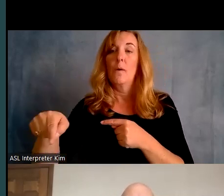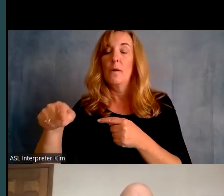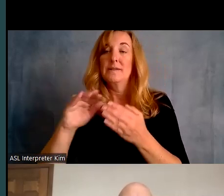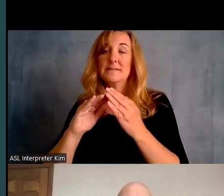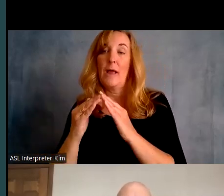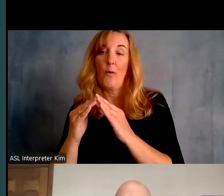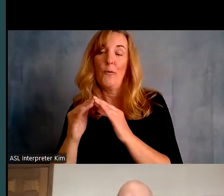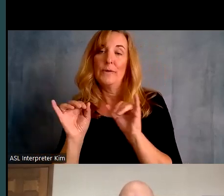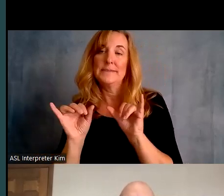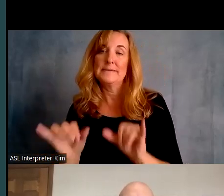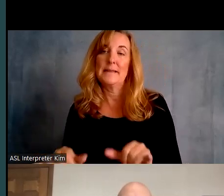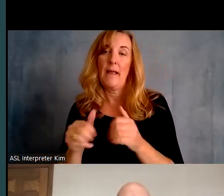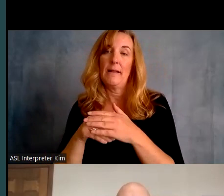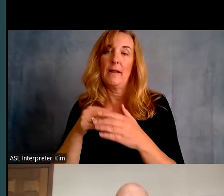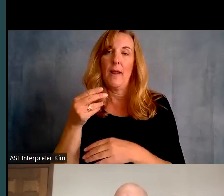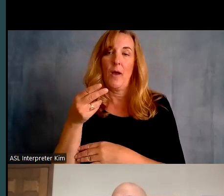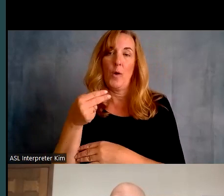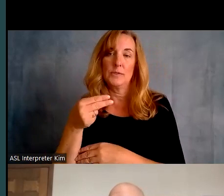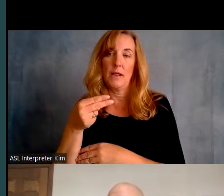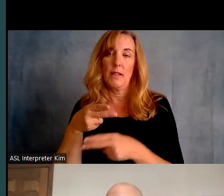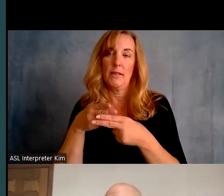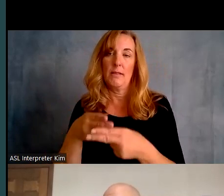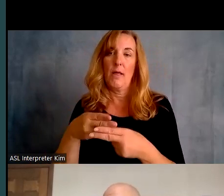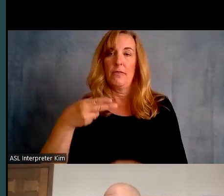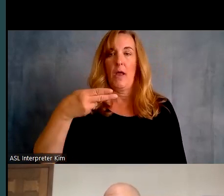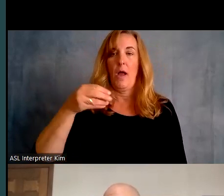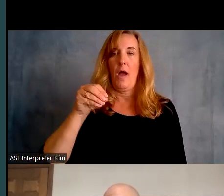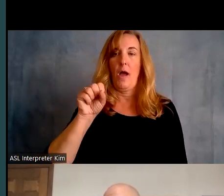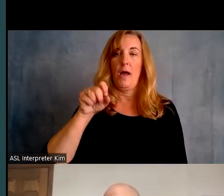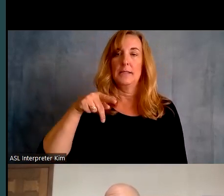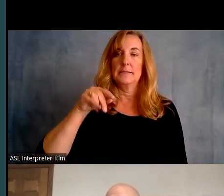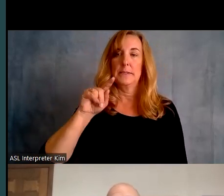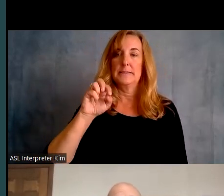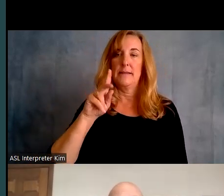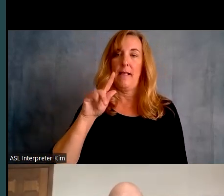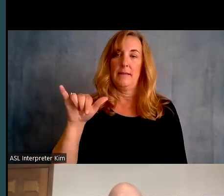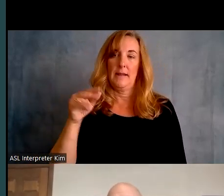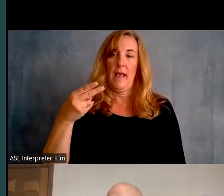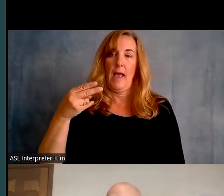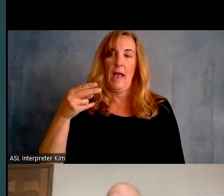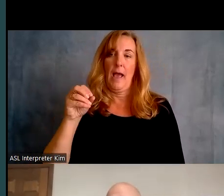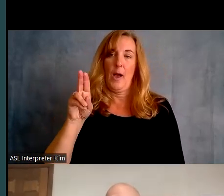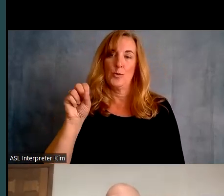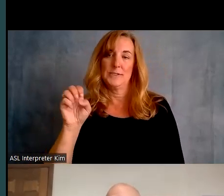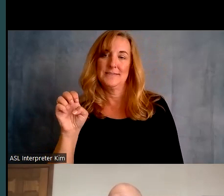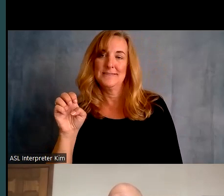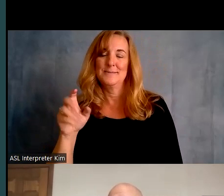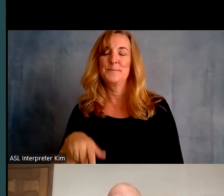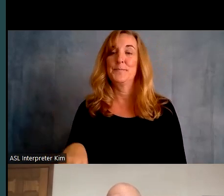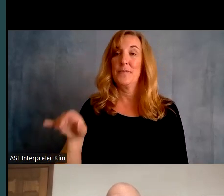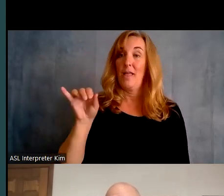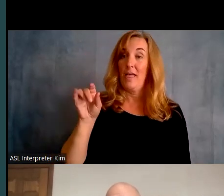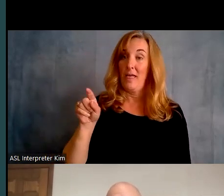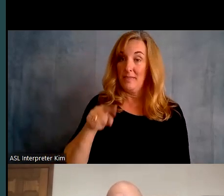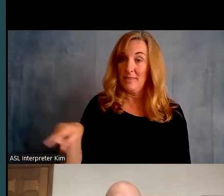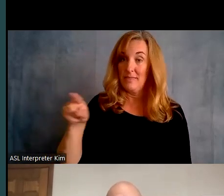stayed at a hotel called the Hospitality House. And the hospitality house would give you